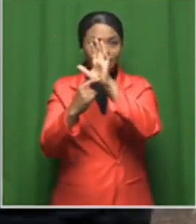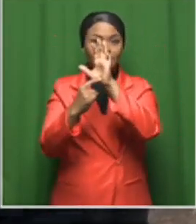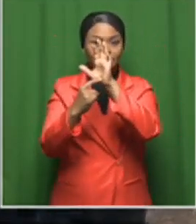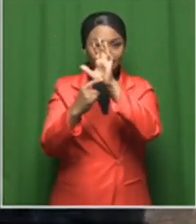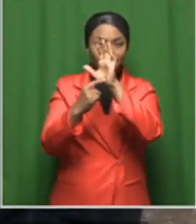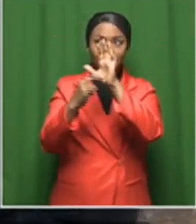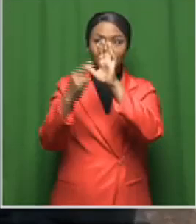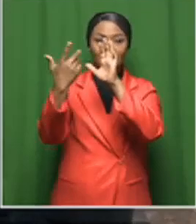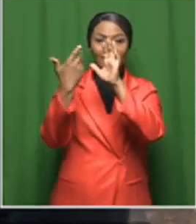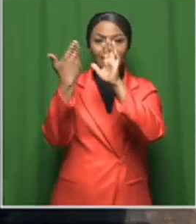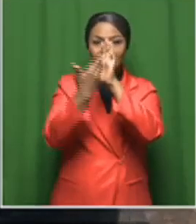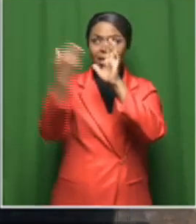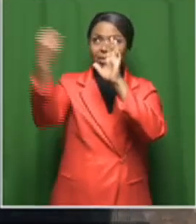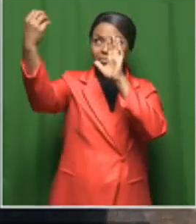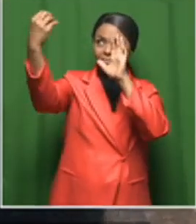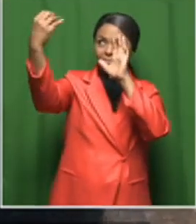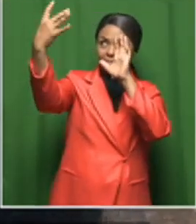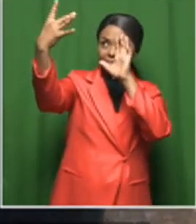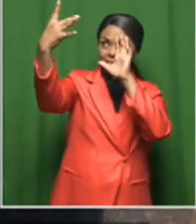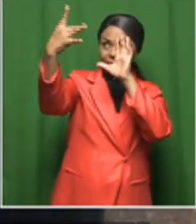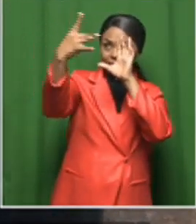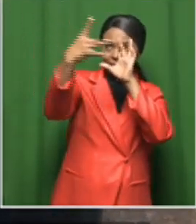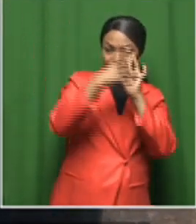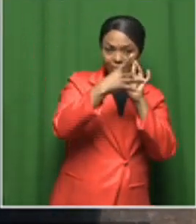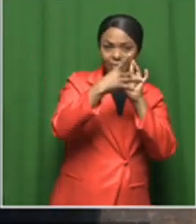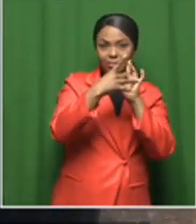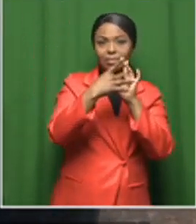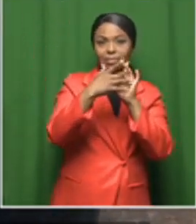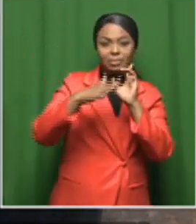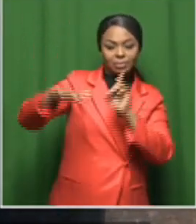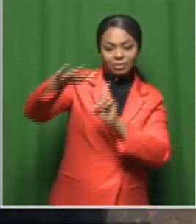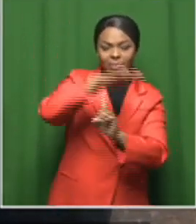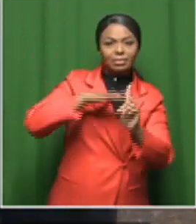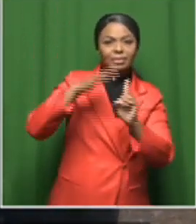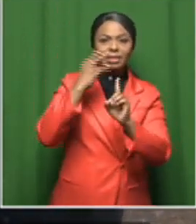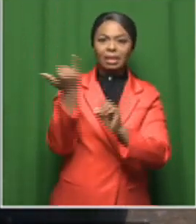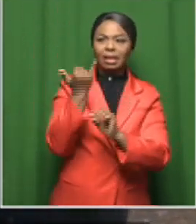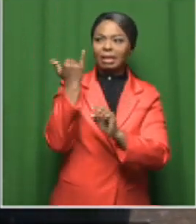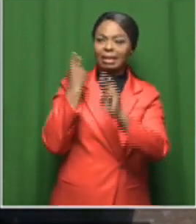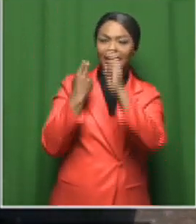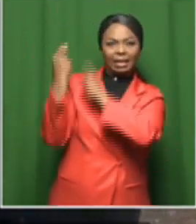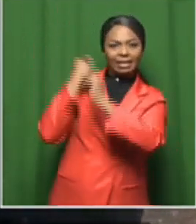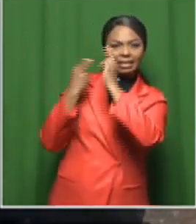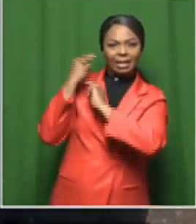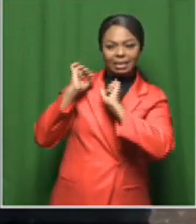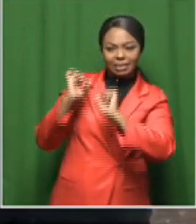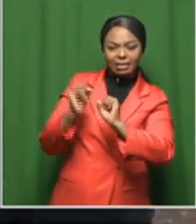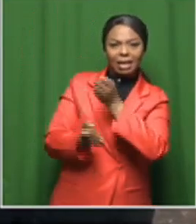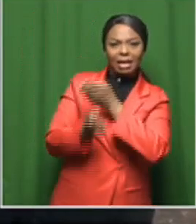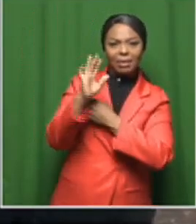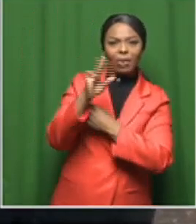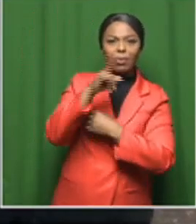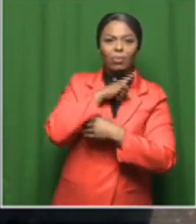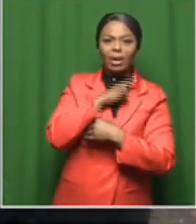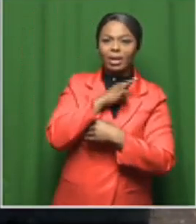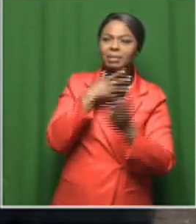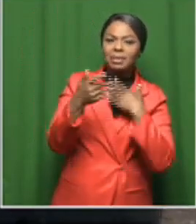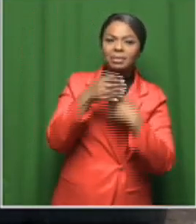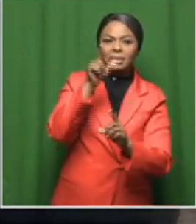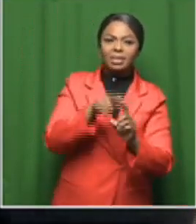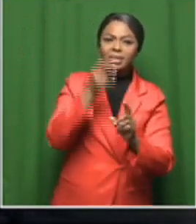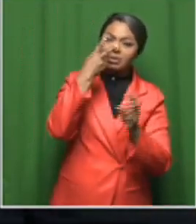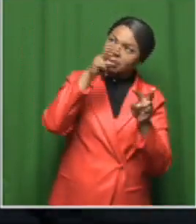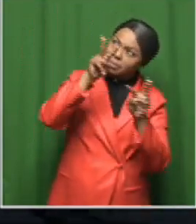combine the heritage part. Everybody has always looked up to the sky and had their own stories about what they are